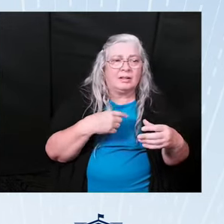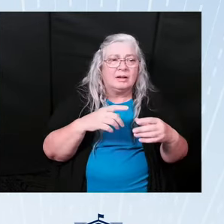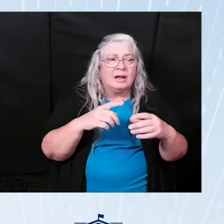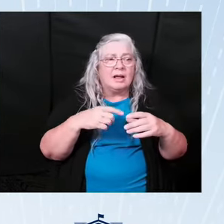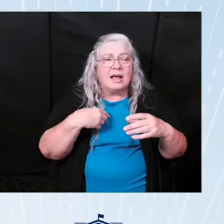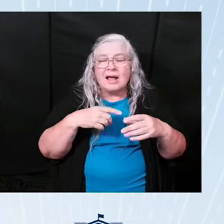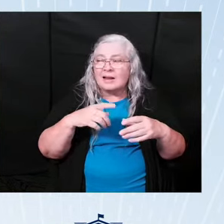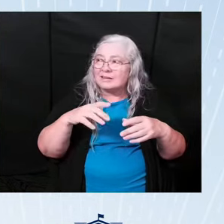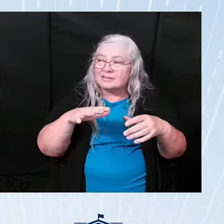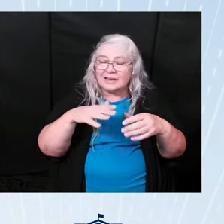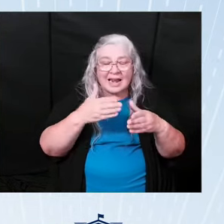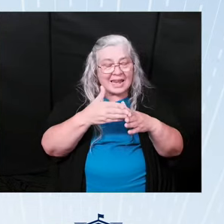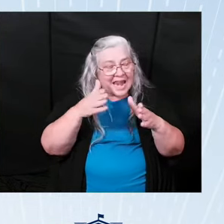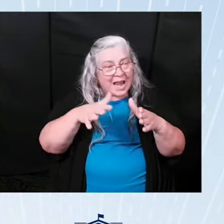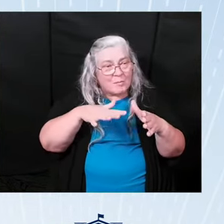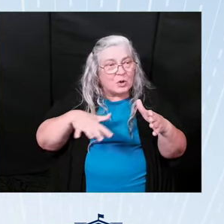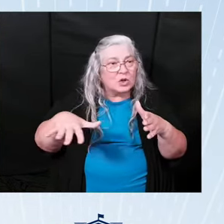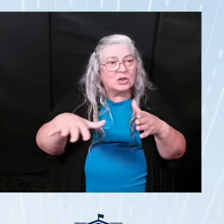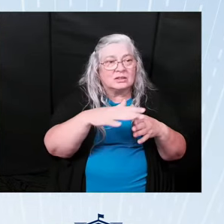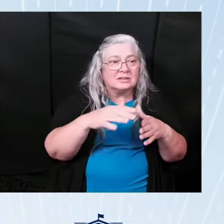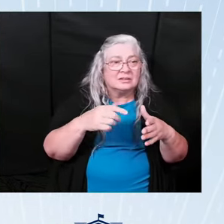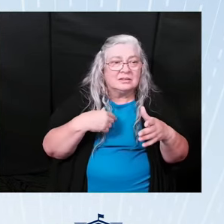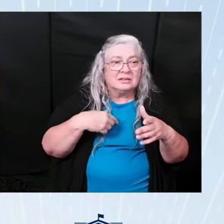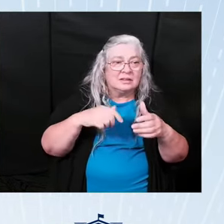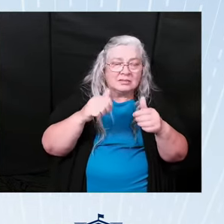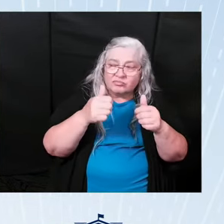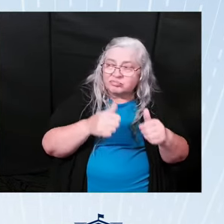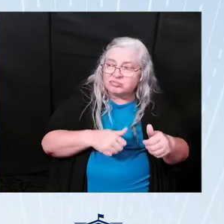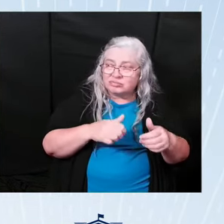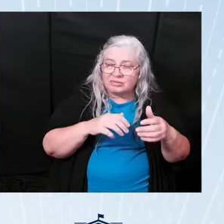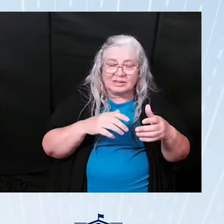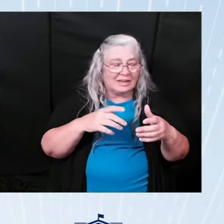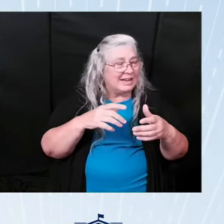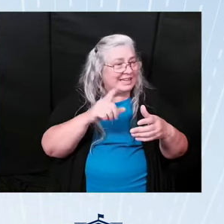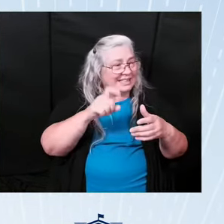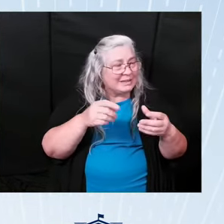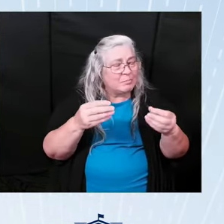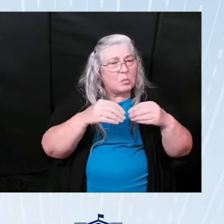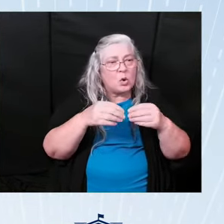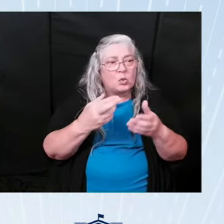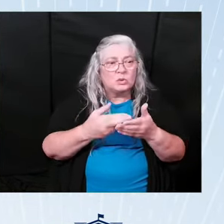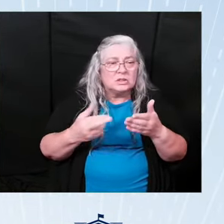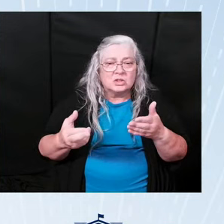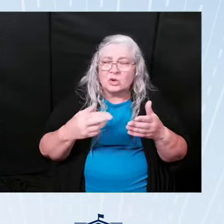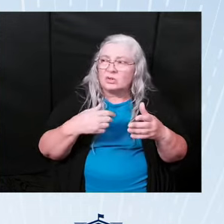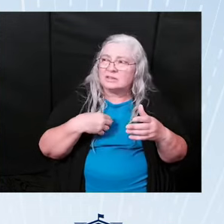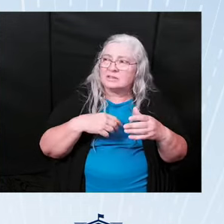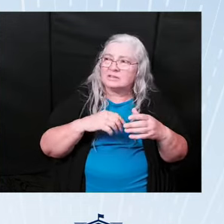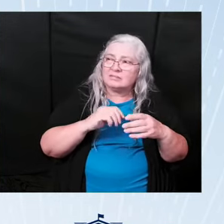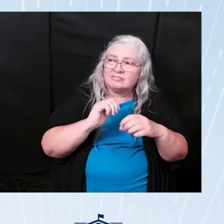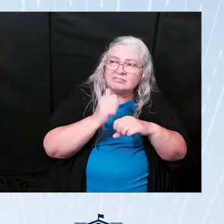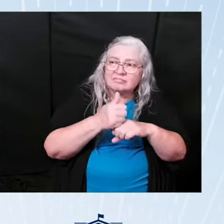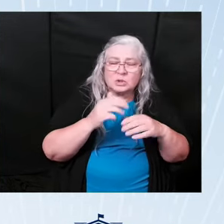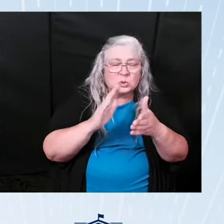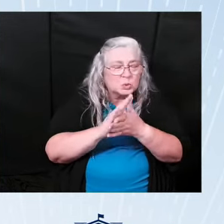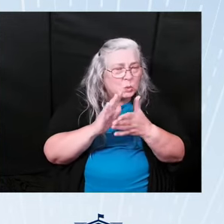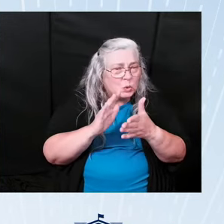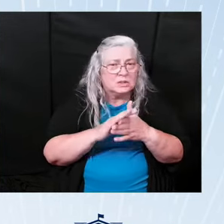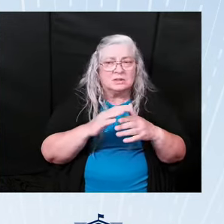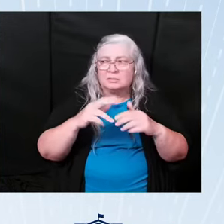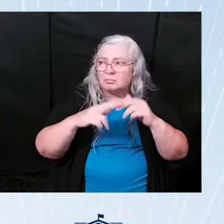of heat stroke, et cetera. We're partnering with farmers on conservation and climate-smart agriculture. We've dedicated more